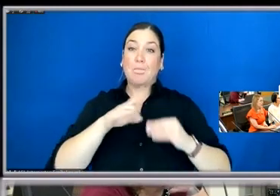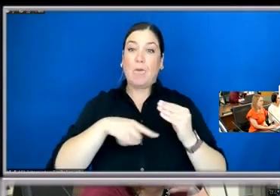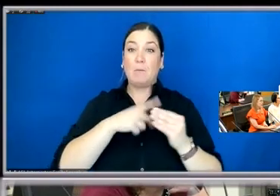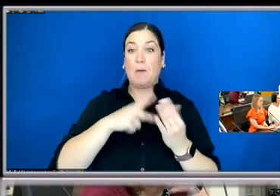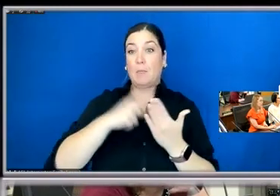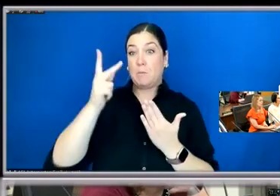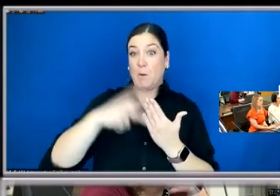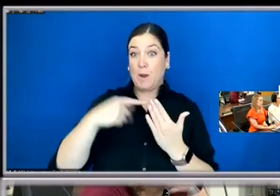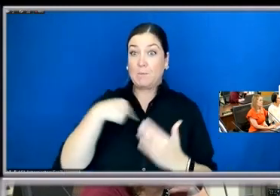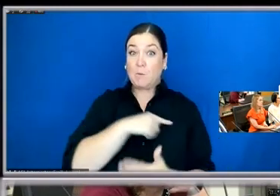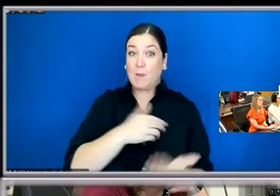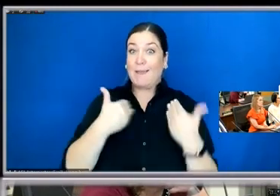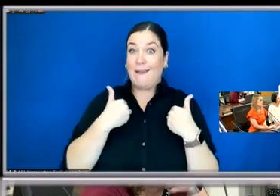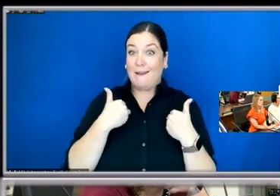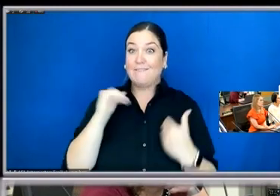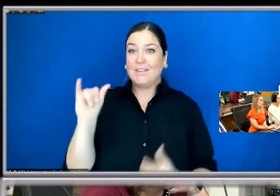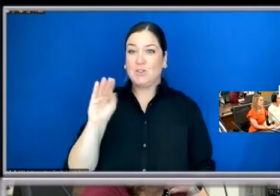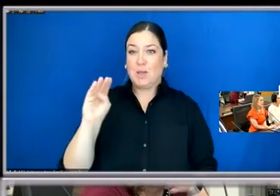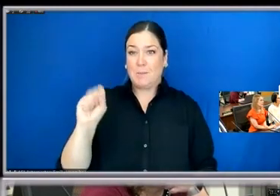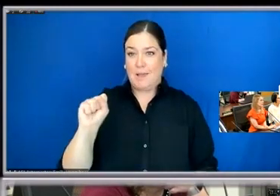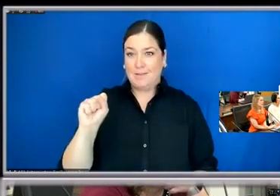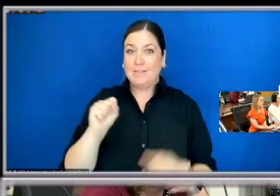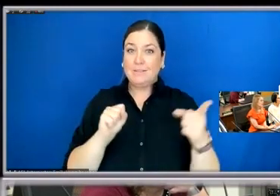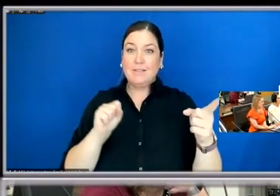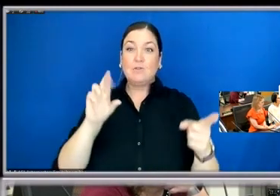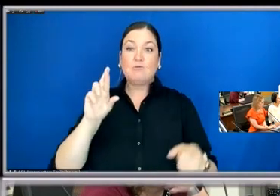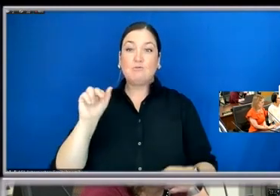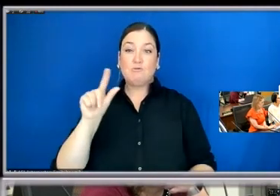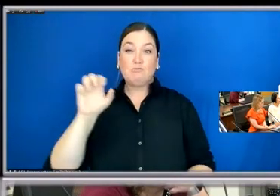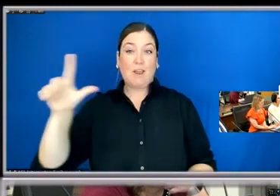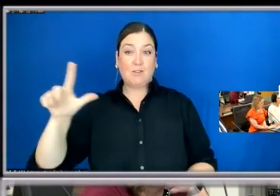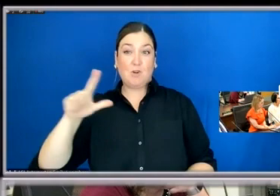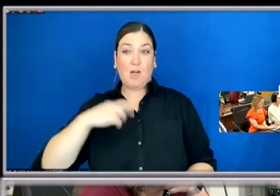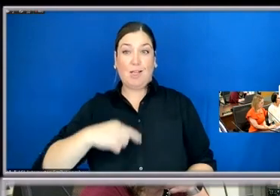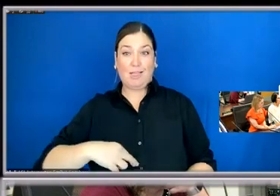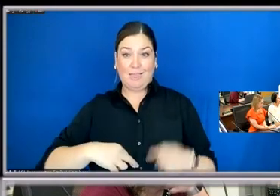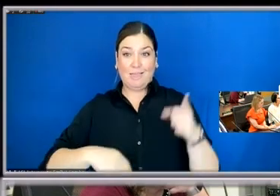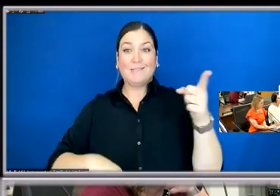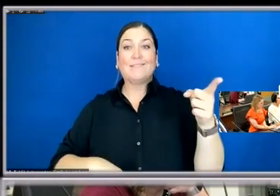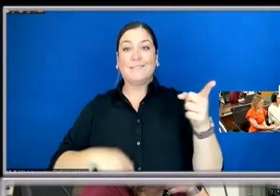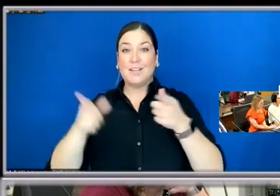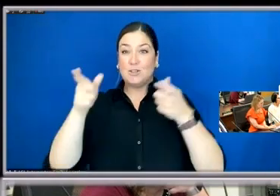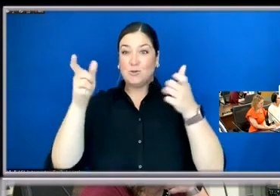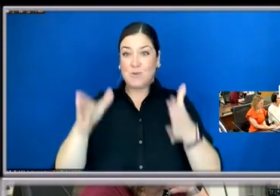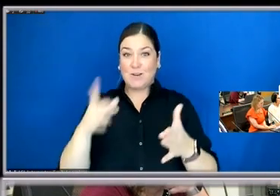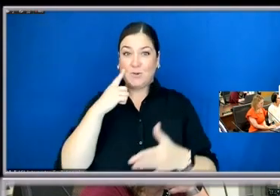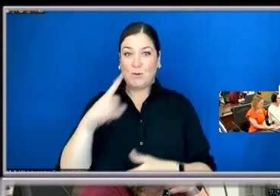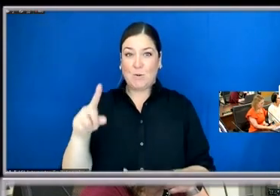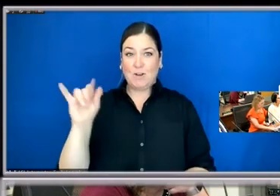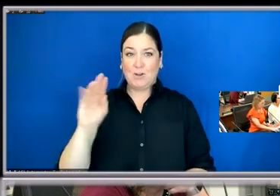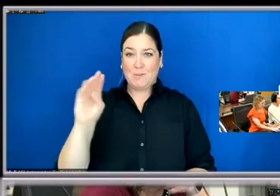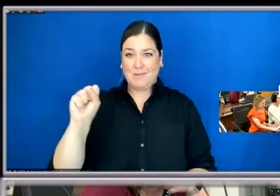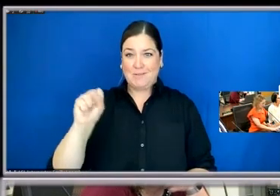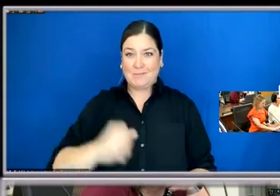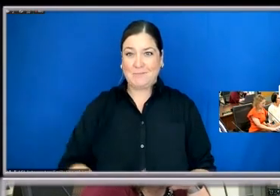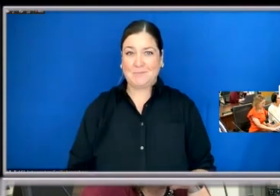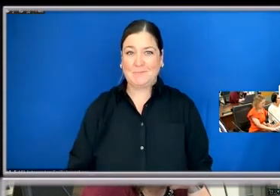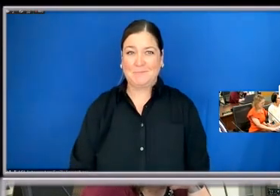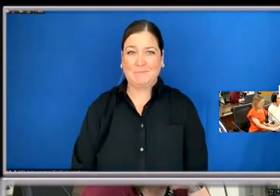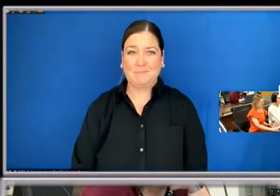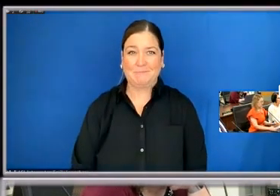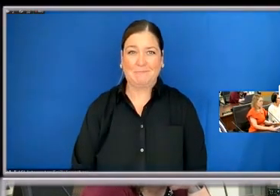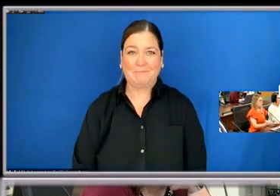that we have at the Jean Mousseau School. This is Rachel Benedict, and she is the director of the Jean Mousseau School. I hope that's out